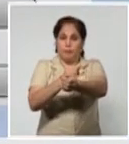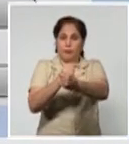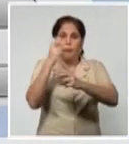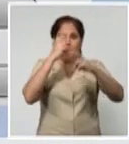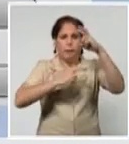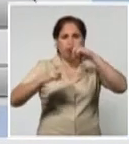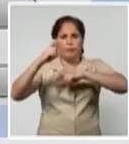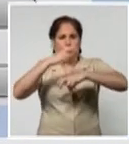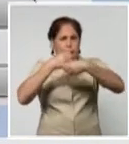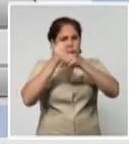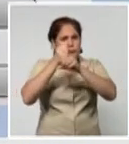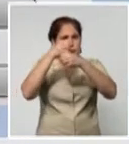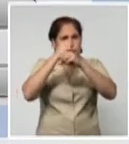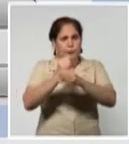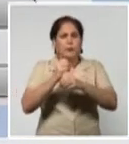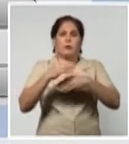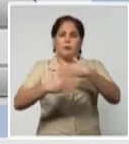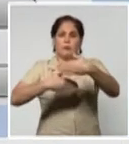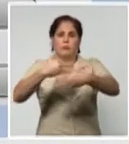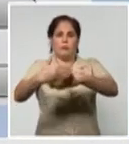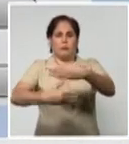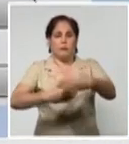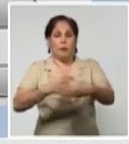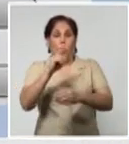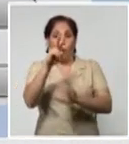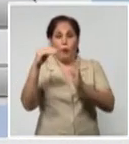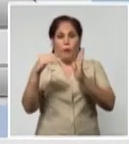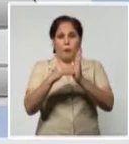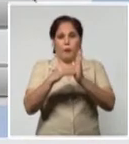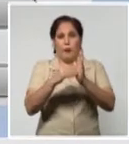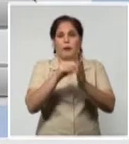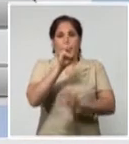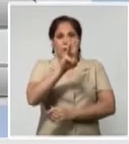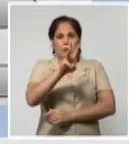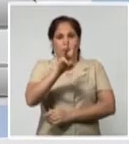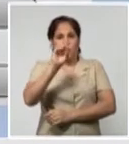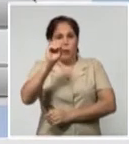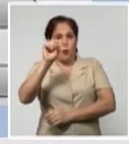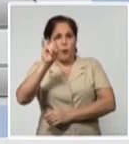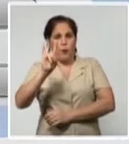148,812 samples, of which